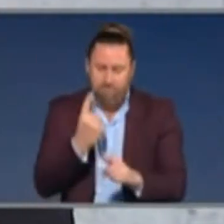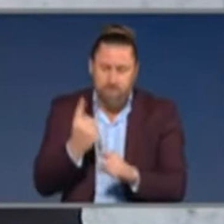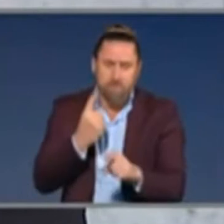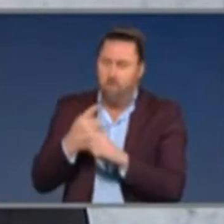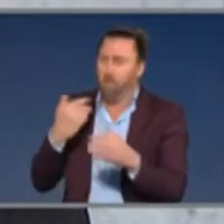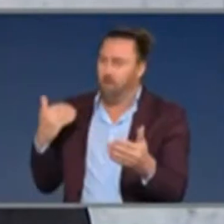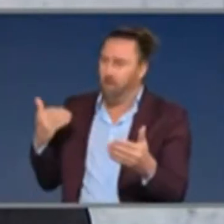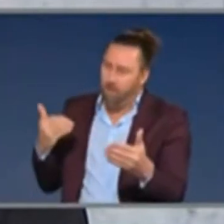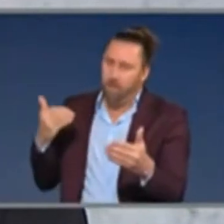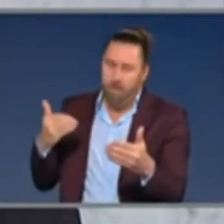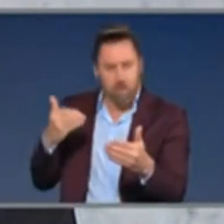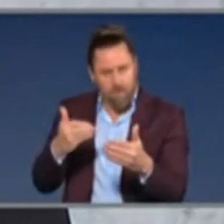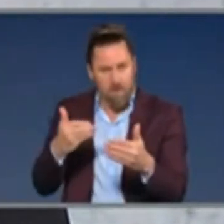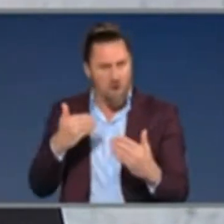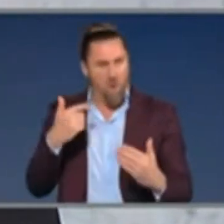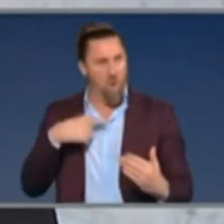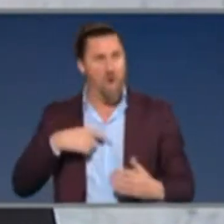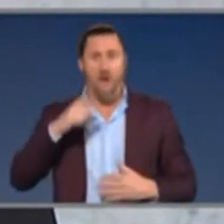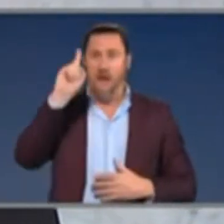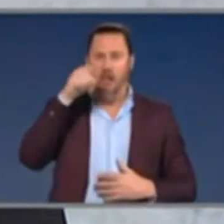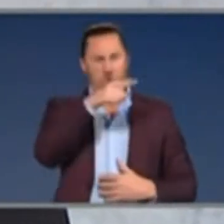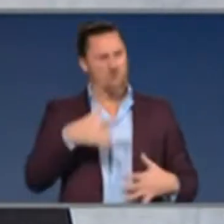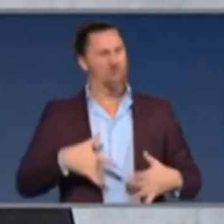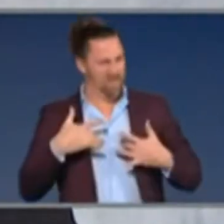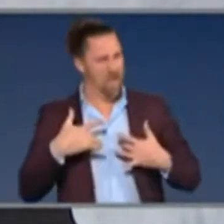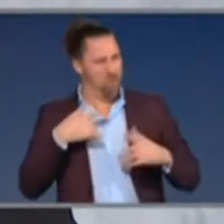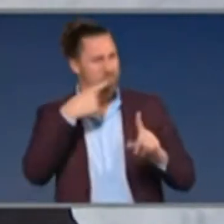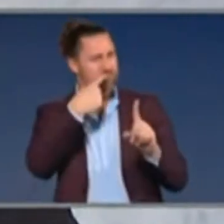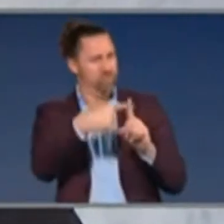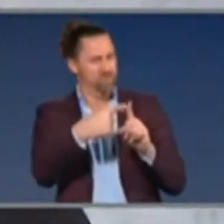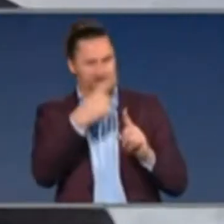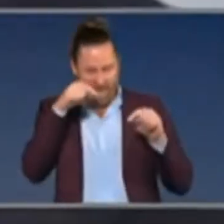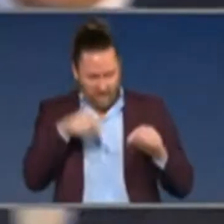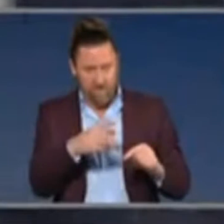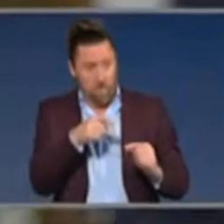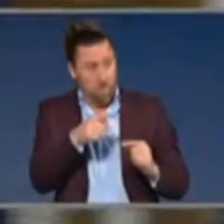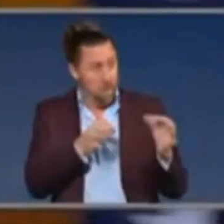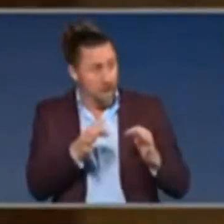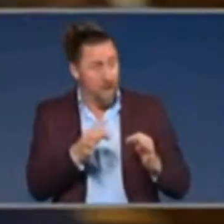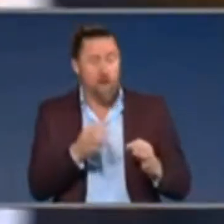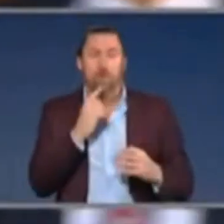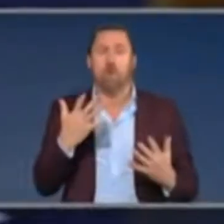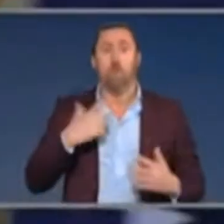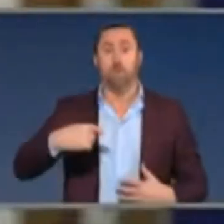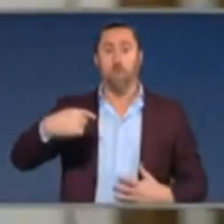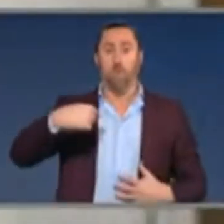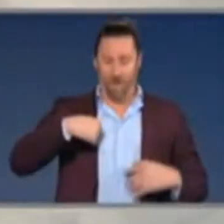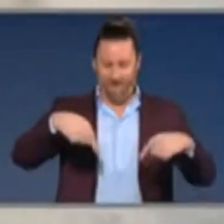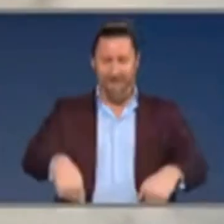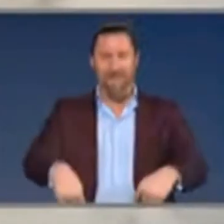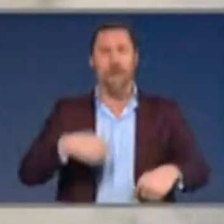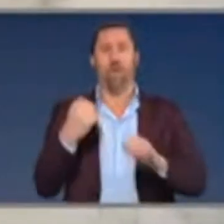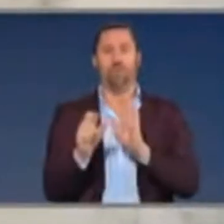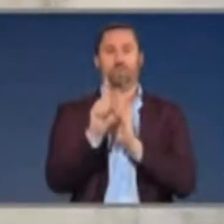hope at this time that young Indigenous children can have what future the Prime Minister hopes? Yeah, I think it's because we've been at the table and